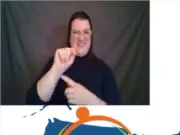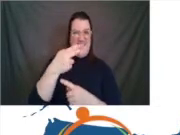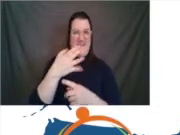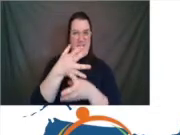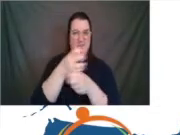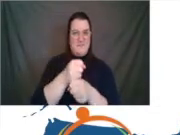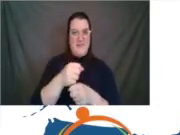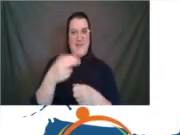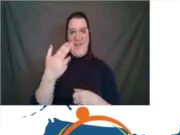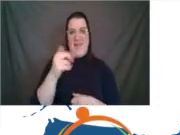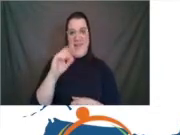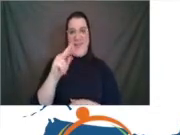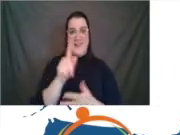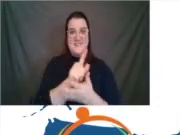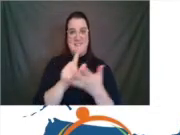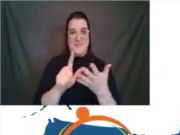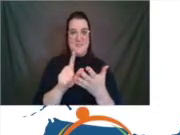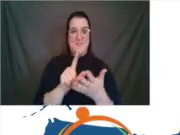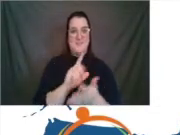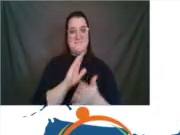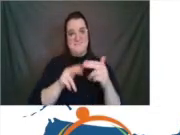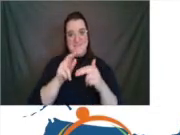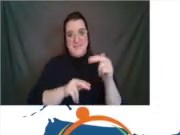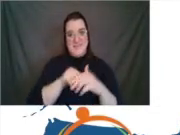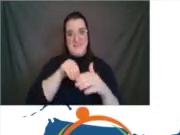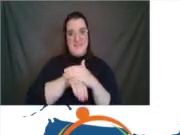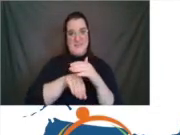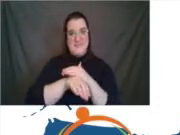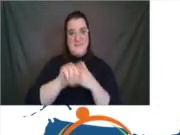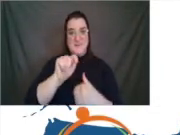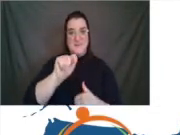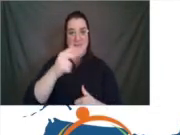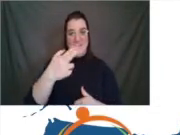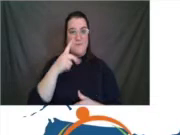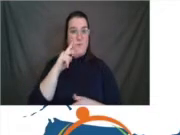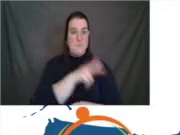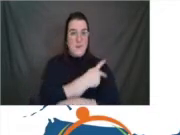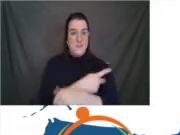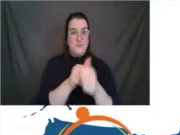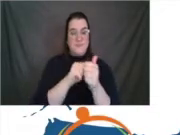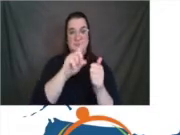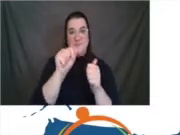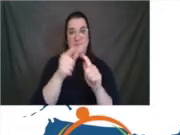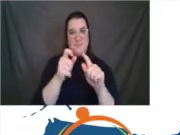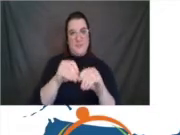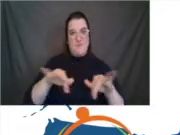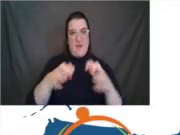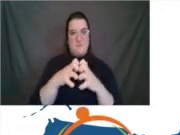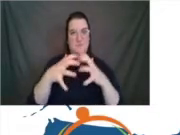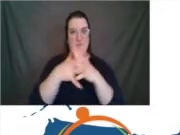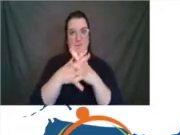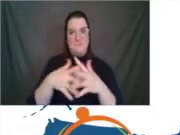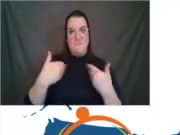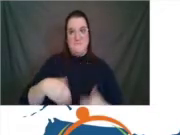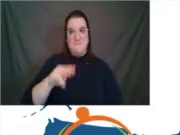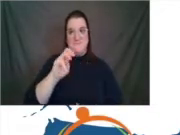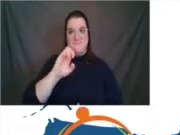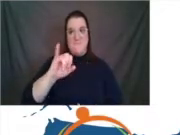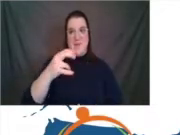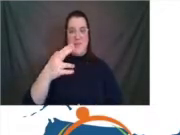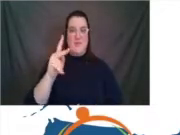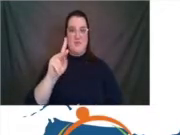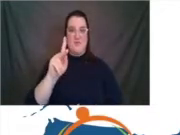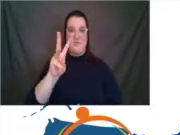for Patients and Disabilities from the Ground Up. My name is May Kwong. I'm the Executive Director of the Center for Connected Health Policy, which acts as